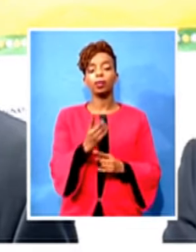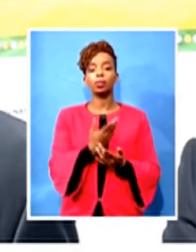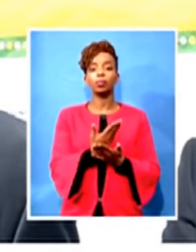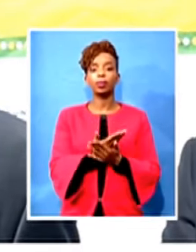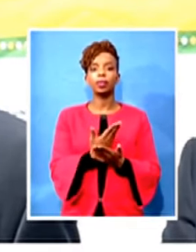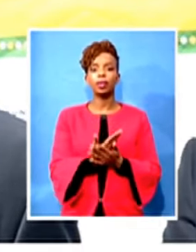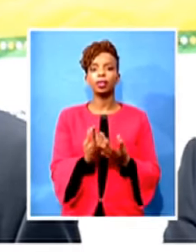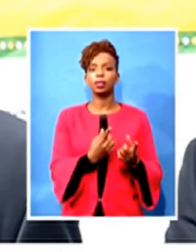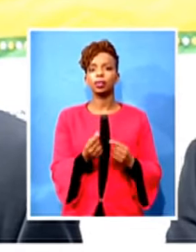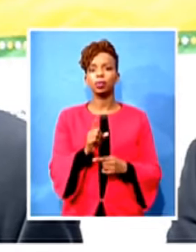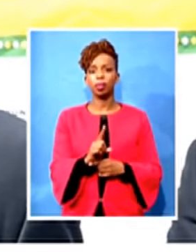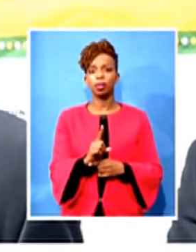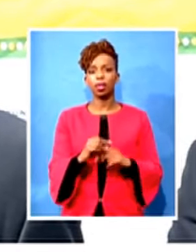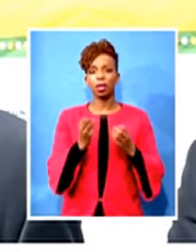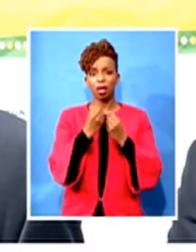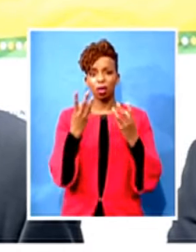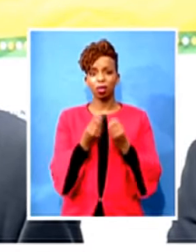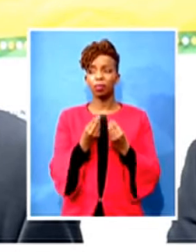the